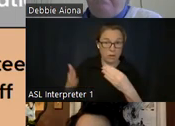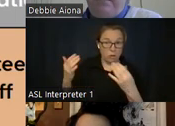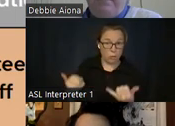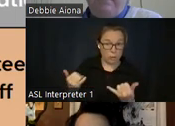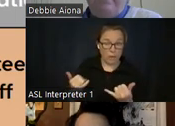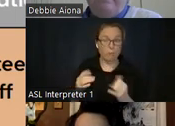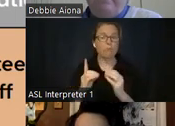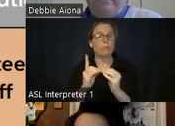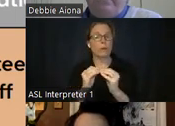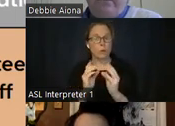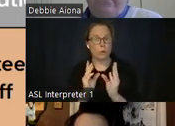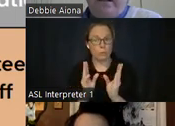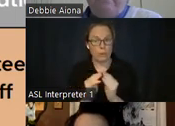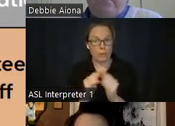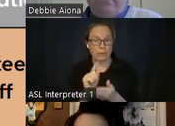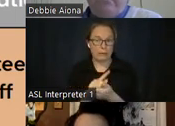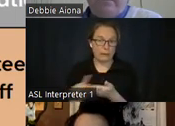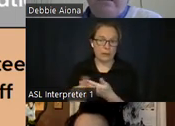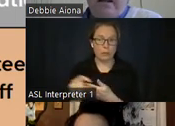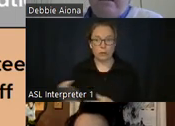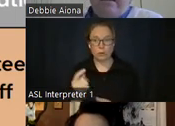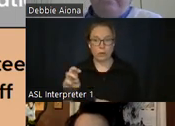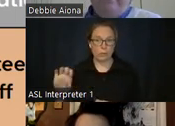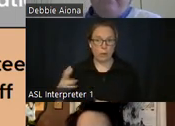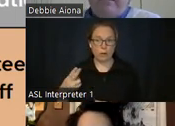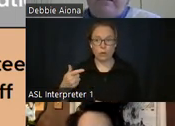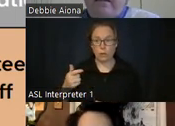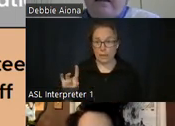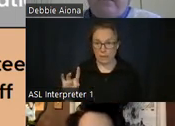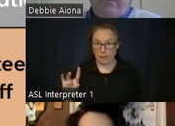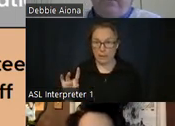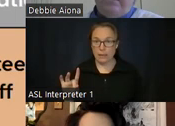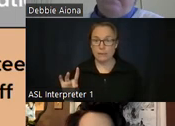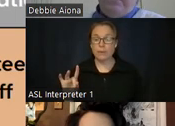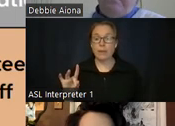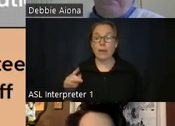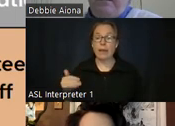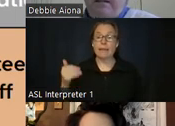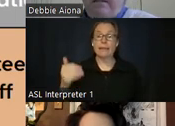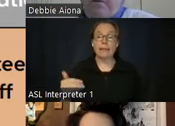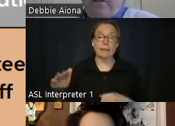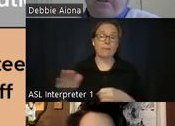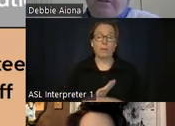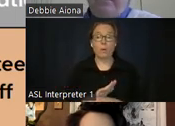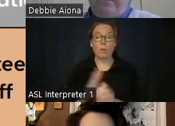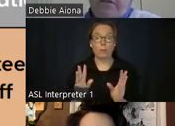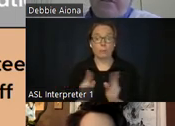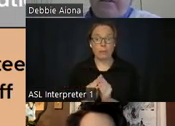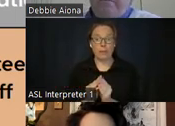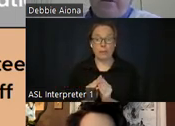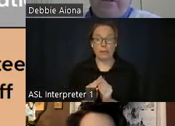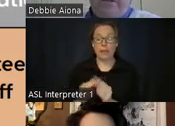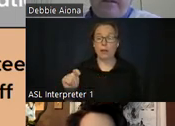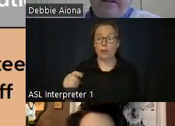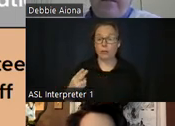one more meeting next Tuesday, March 28th. The next full commission meeting is